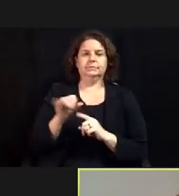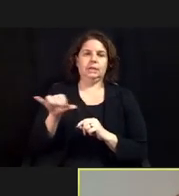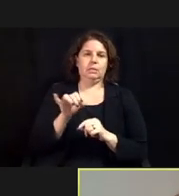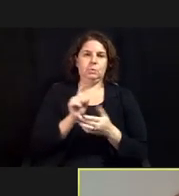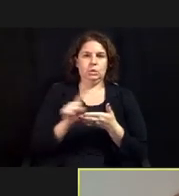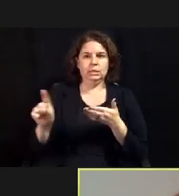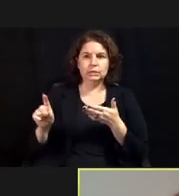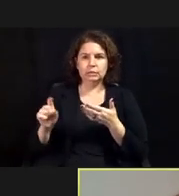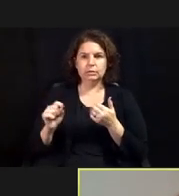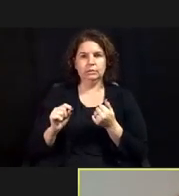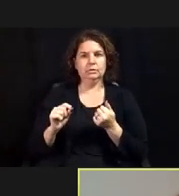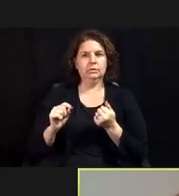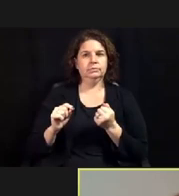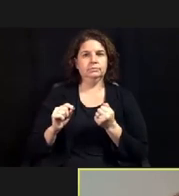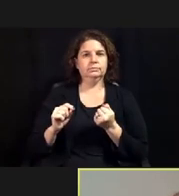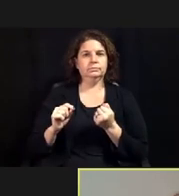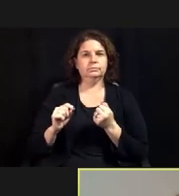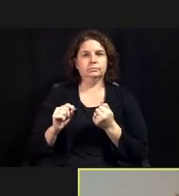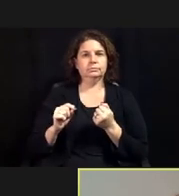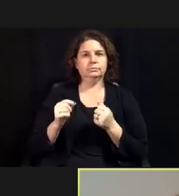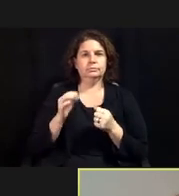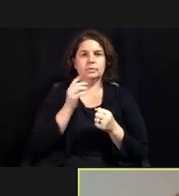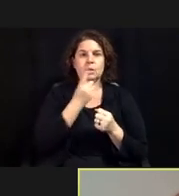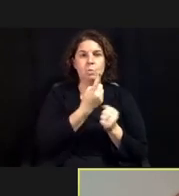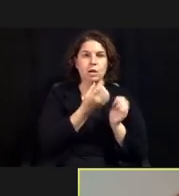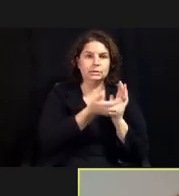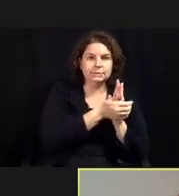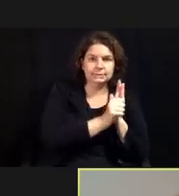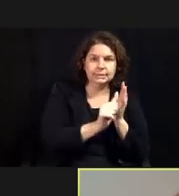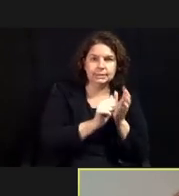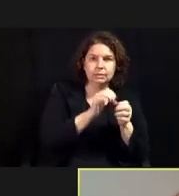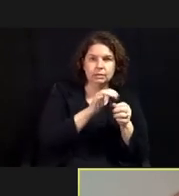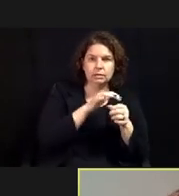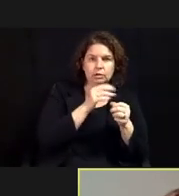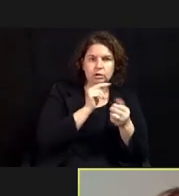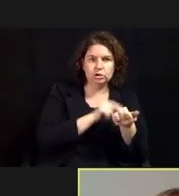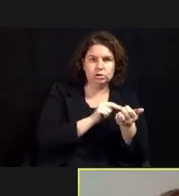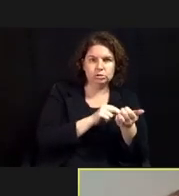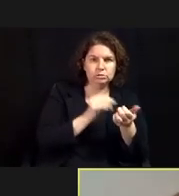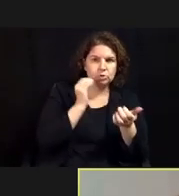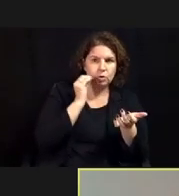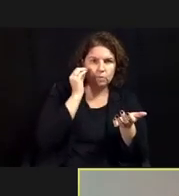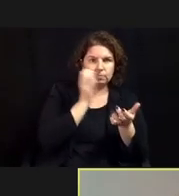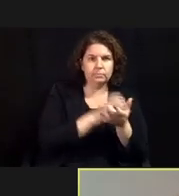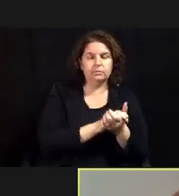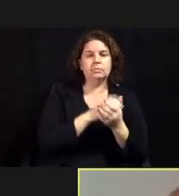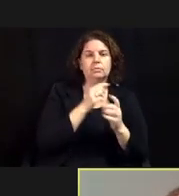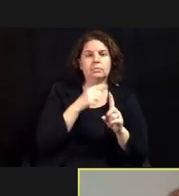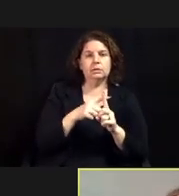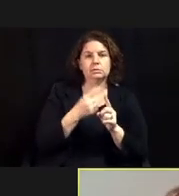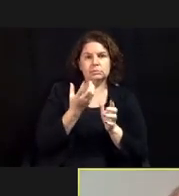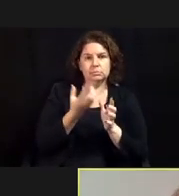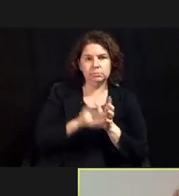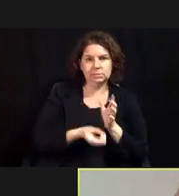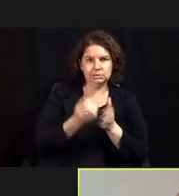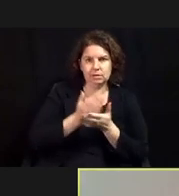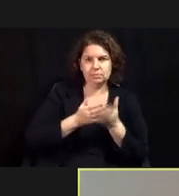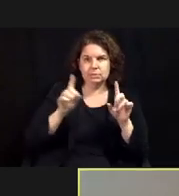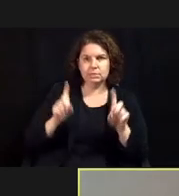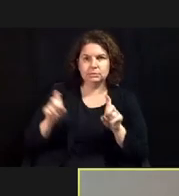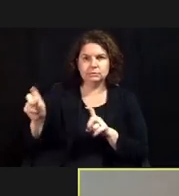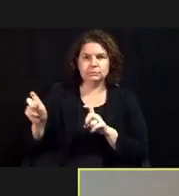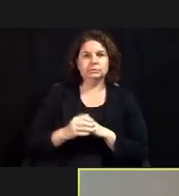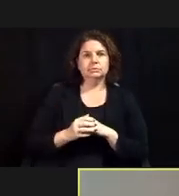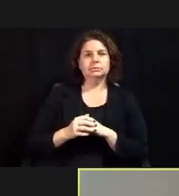related to one skilled nursing facility, combined with an unfortunate omission of some of the testing we had done. So we didn't get credit for